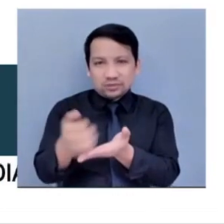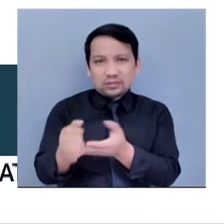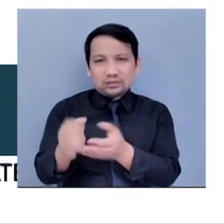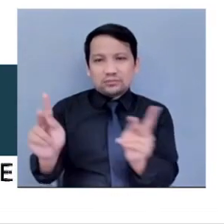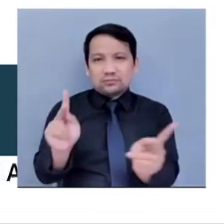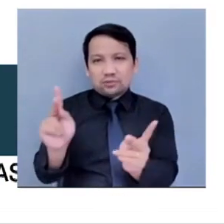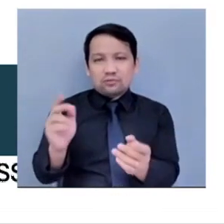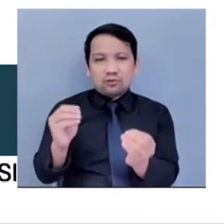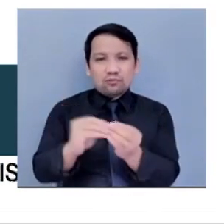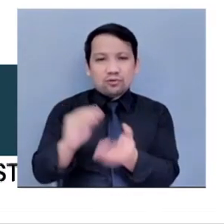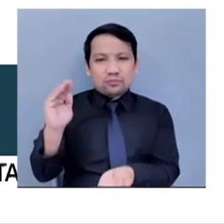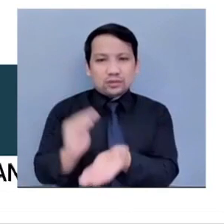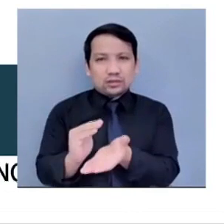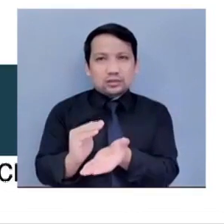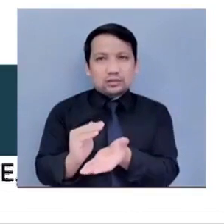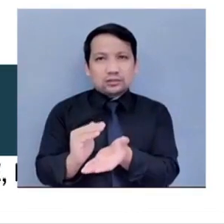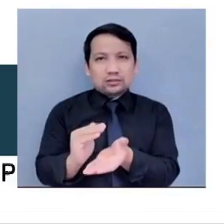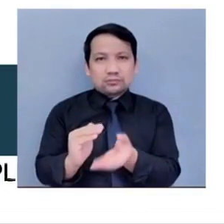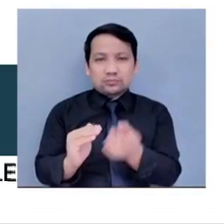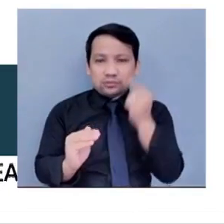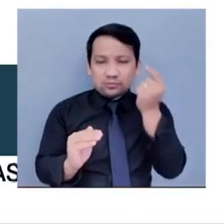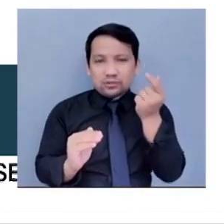but less for the government.